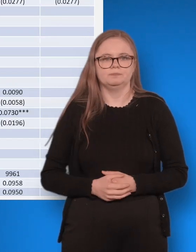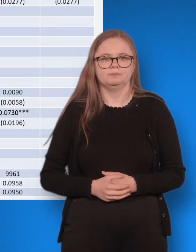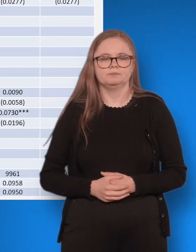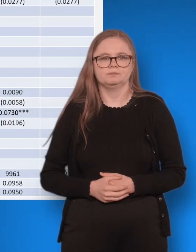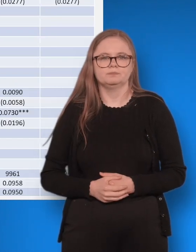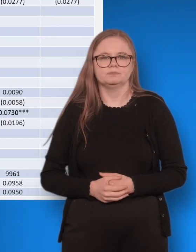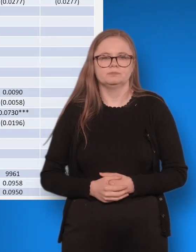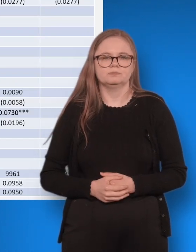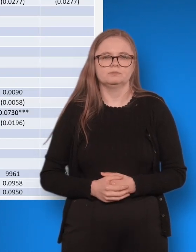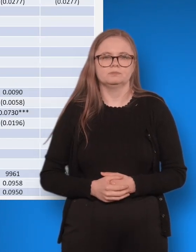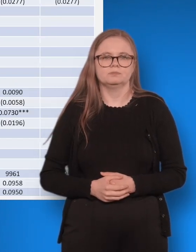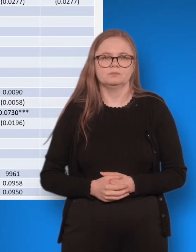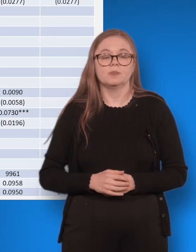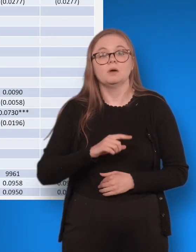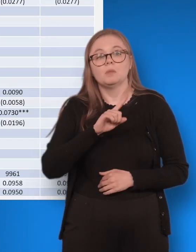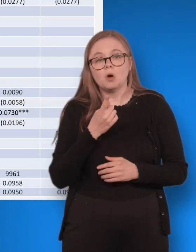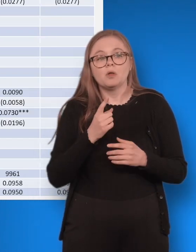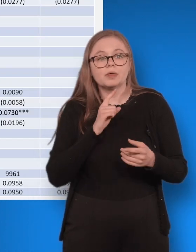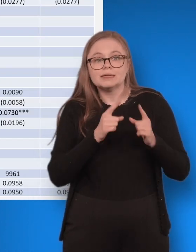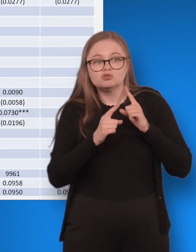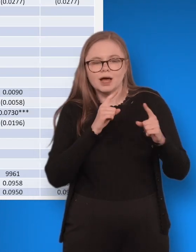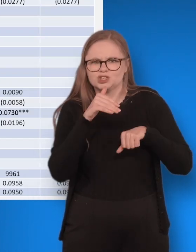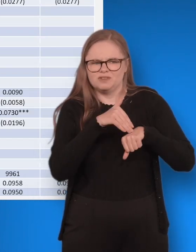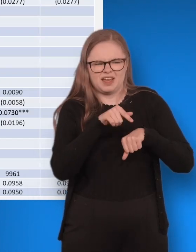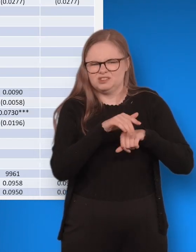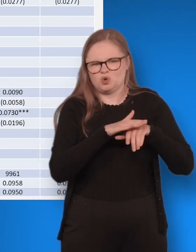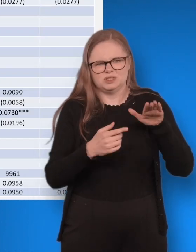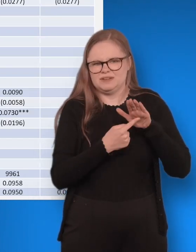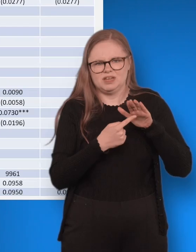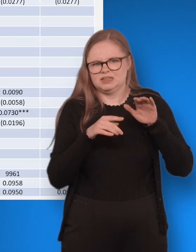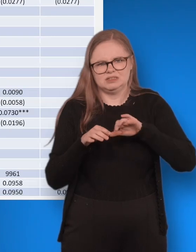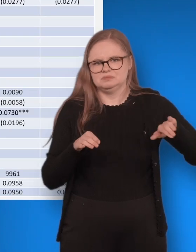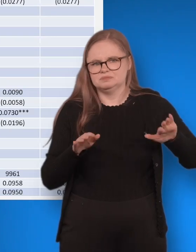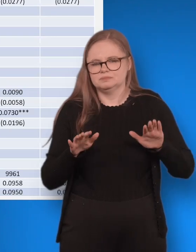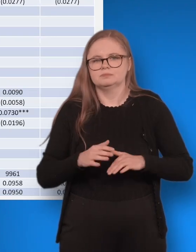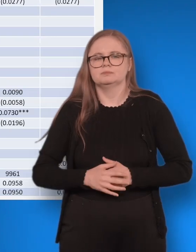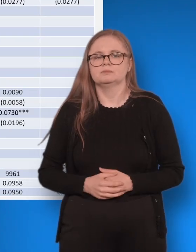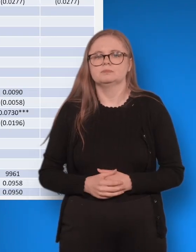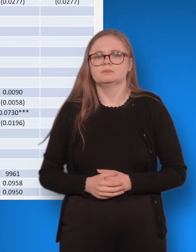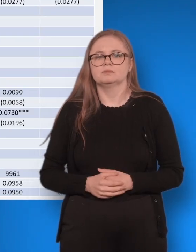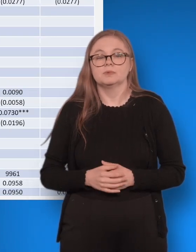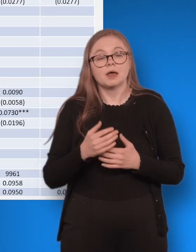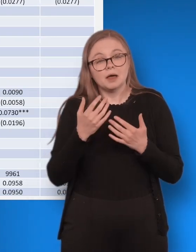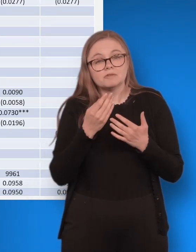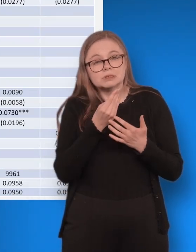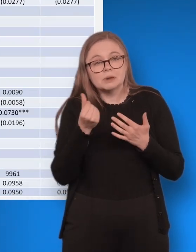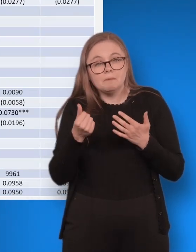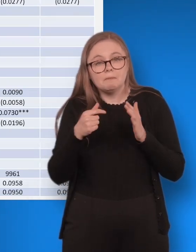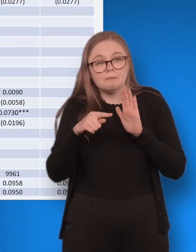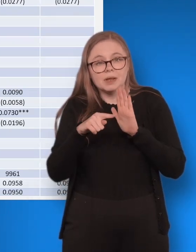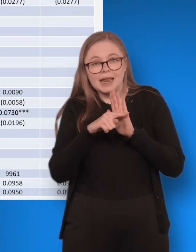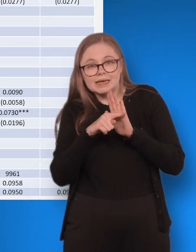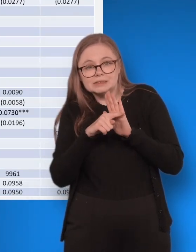But again, the interaction effect is non-significant. There is some negative